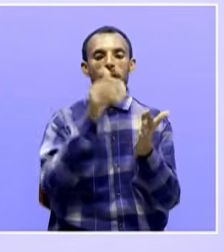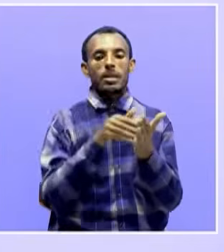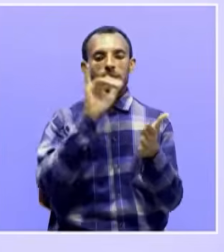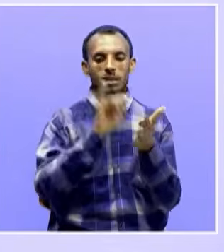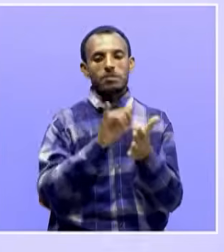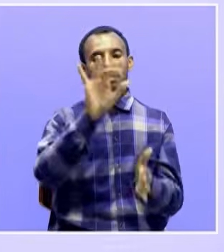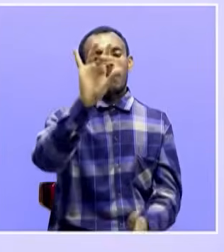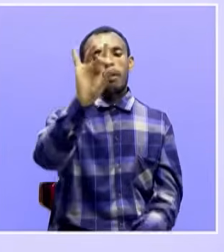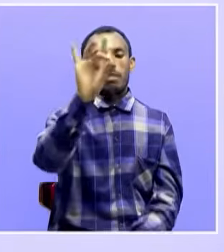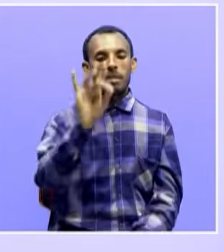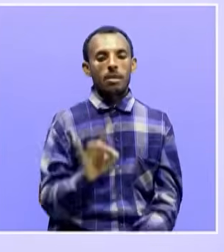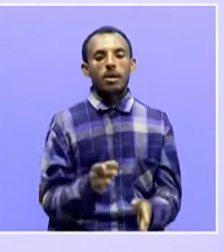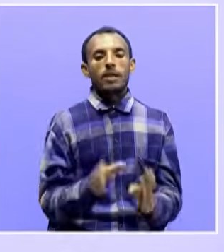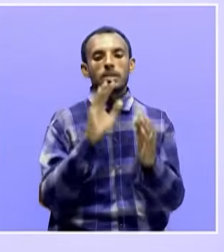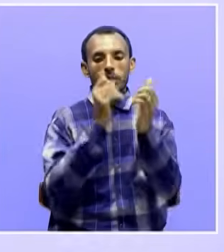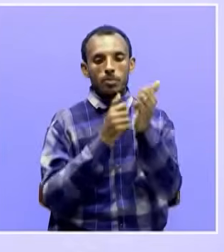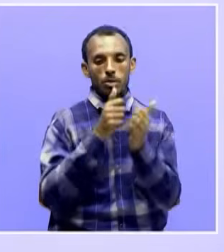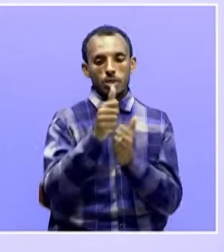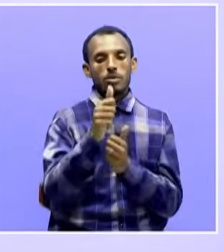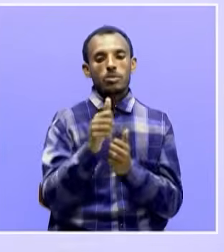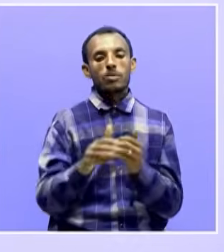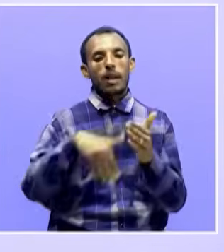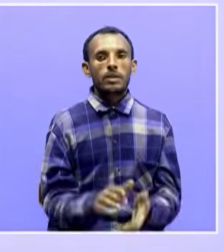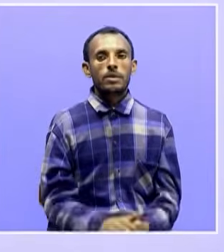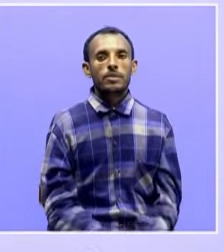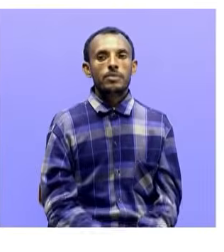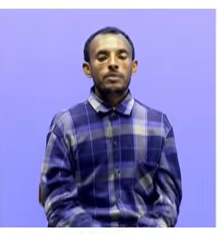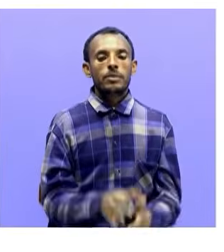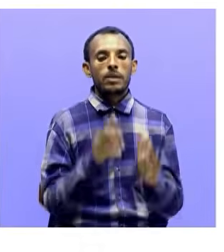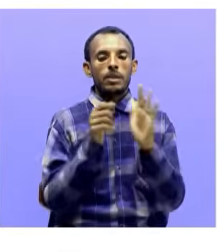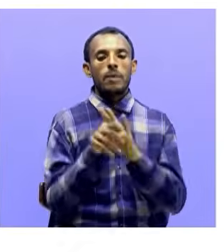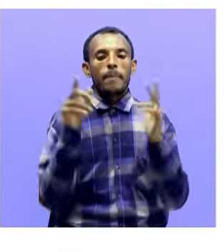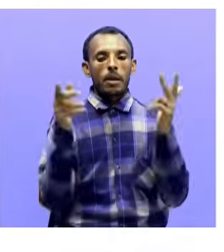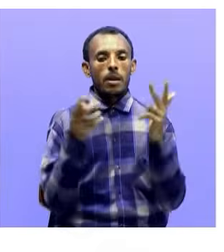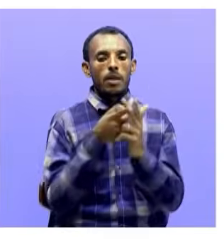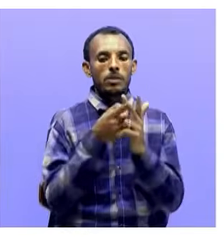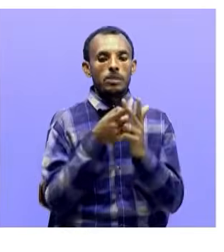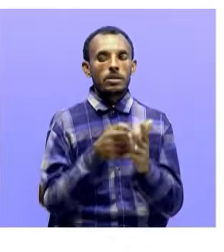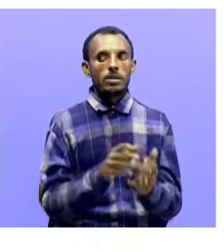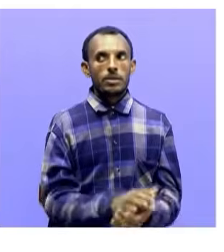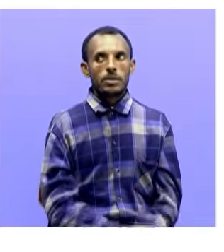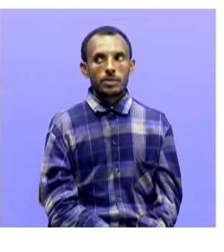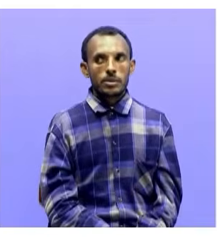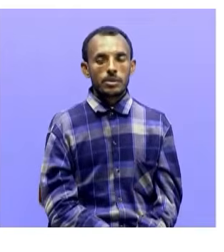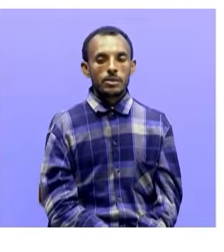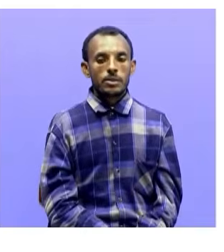it. Now let's proceed to the next example. Example 3.